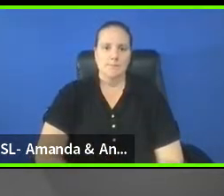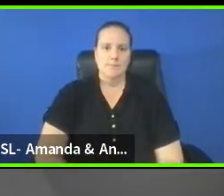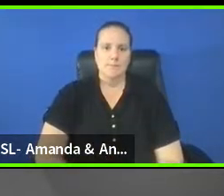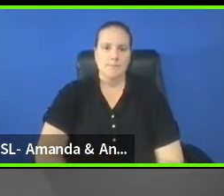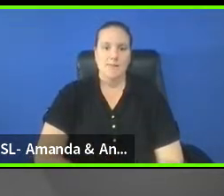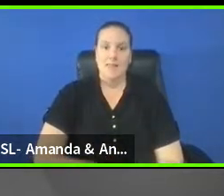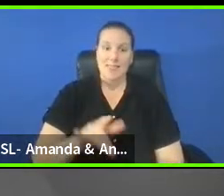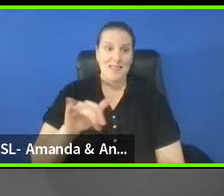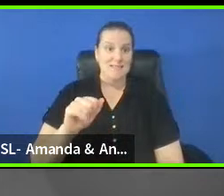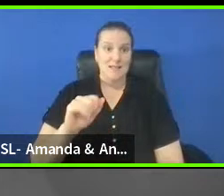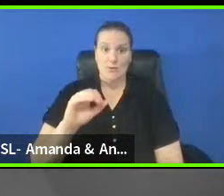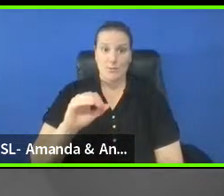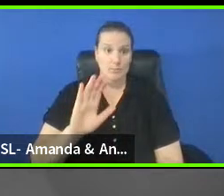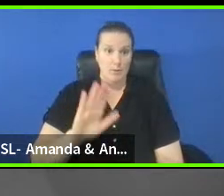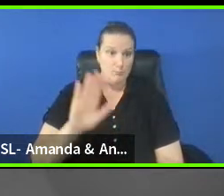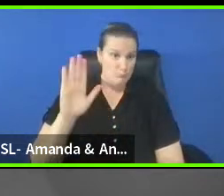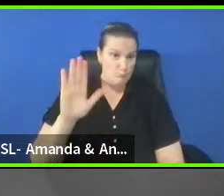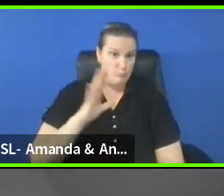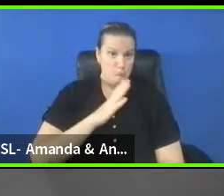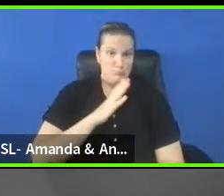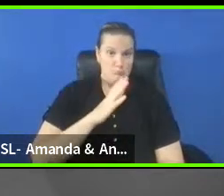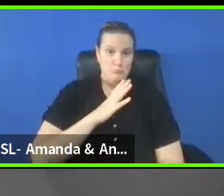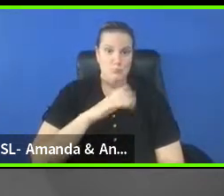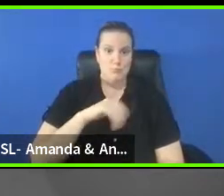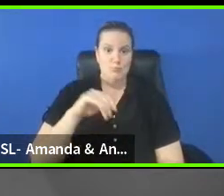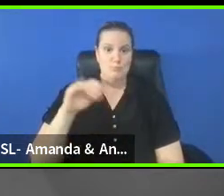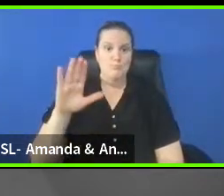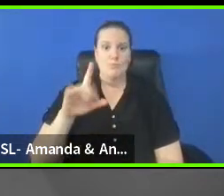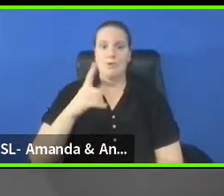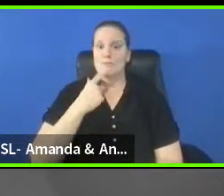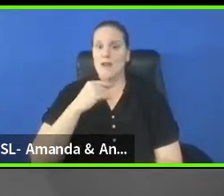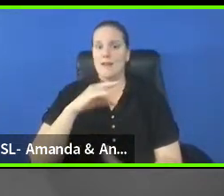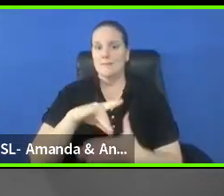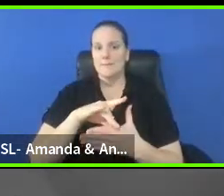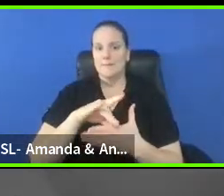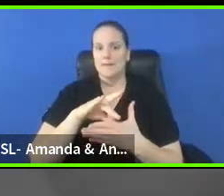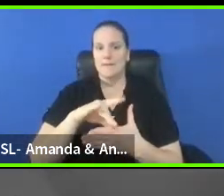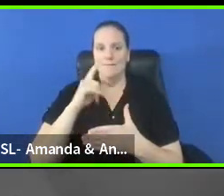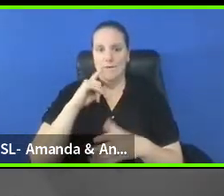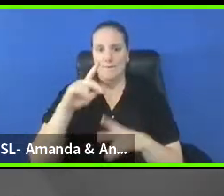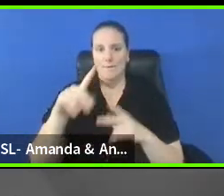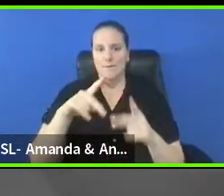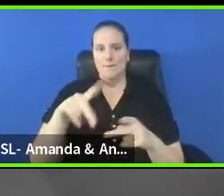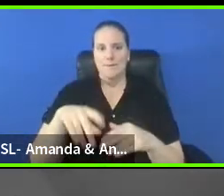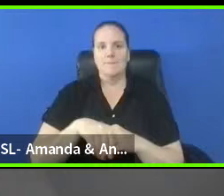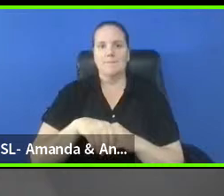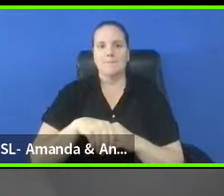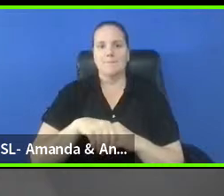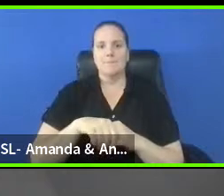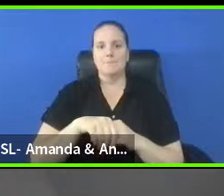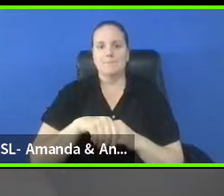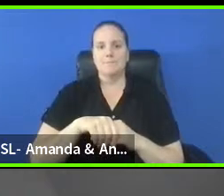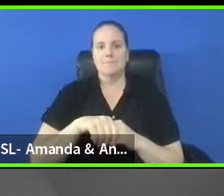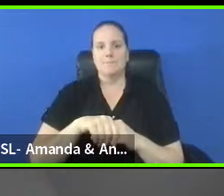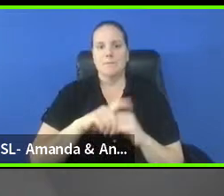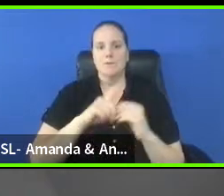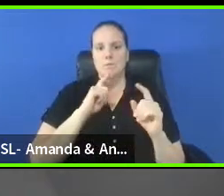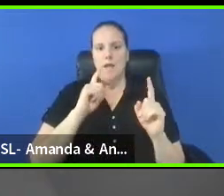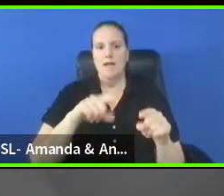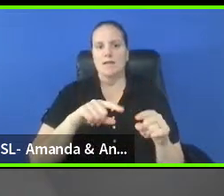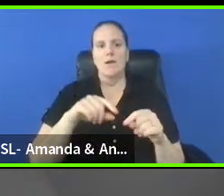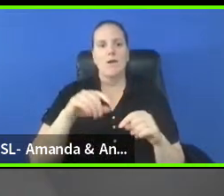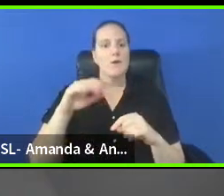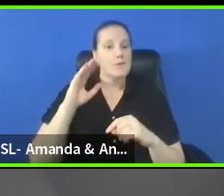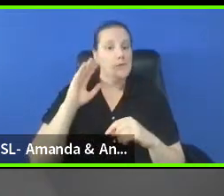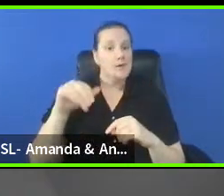see nobody's putting a hand up, so I'll throw some red meat out there for folks to react to. We know